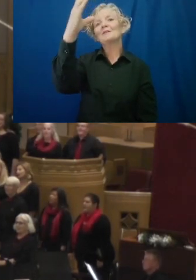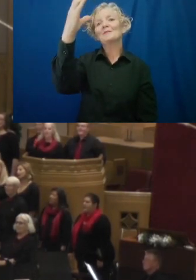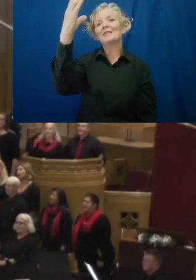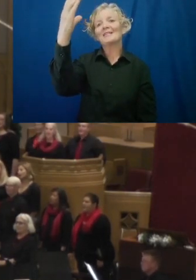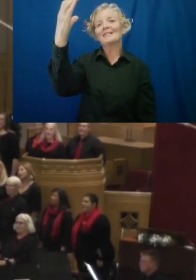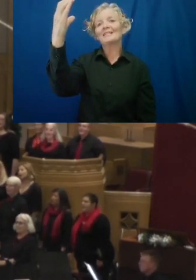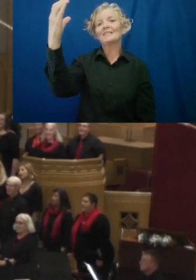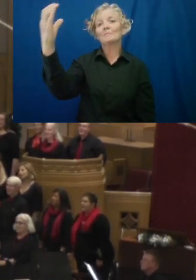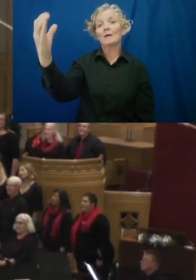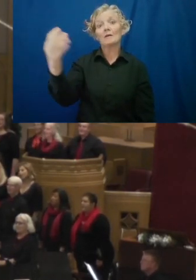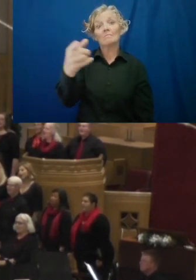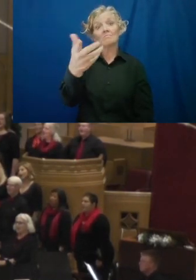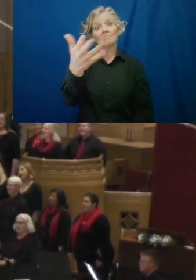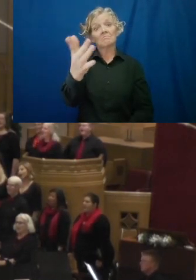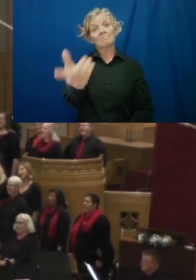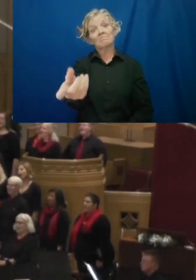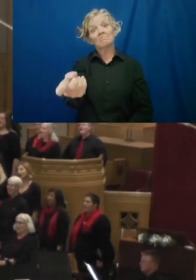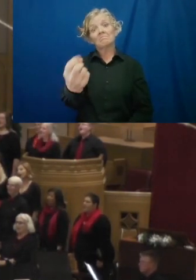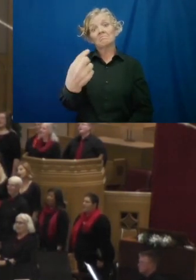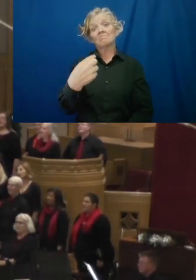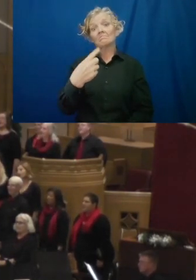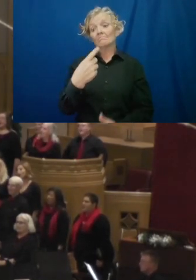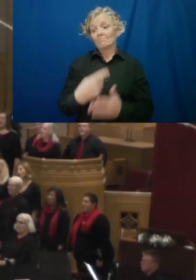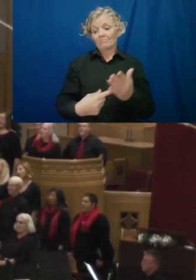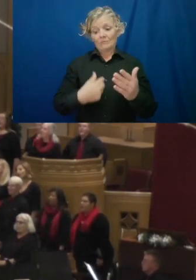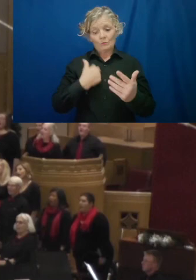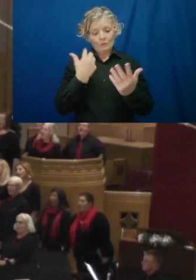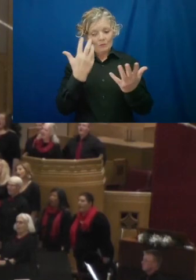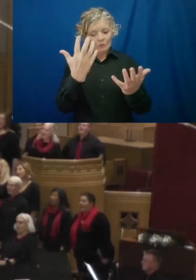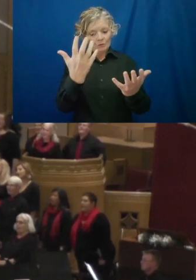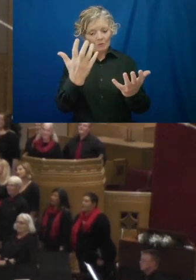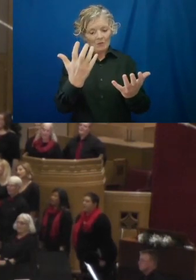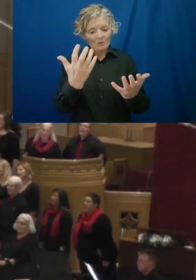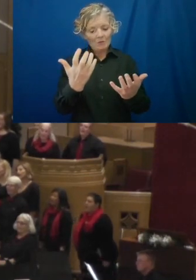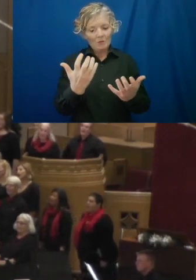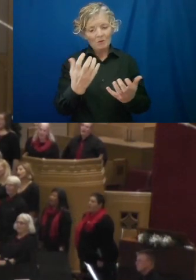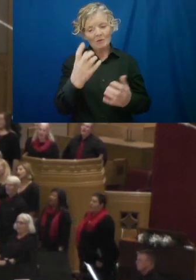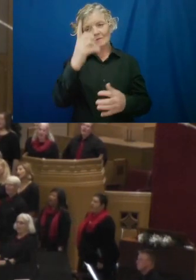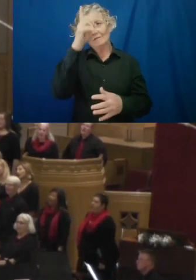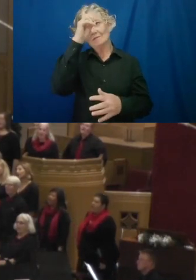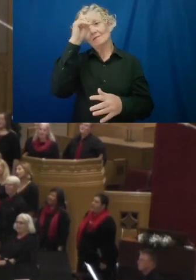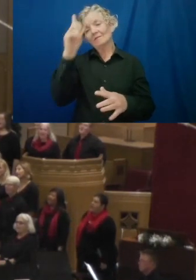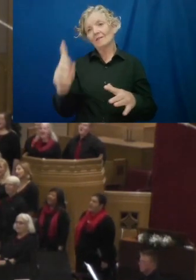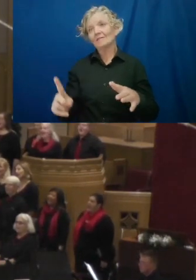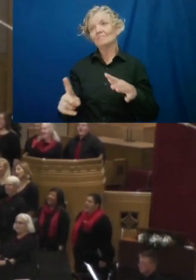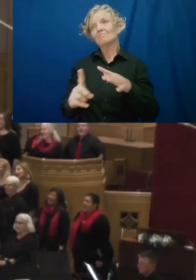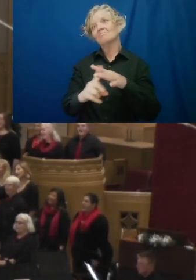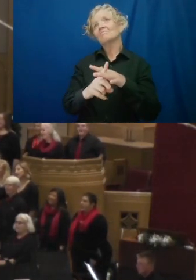What did I want?